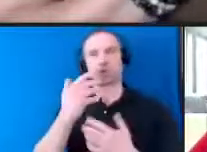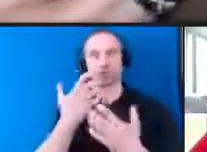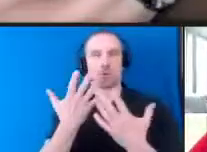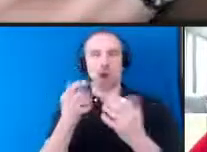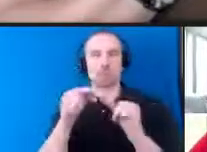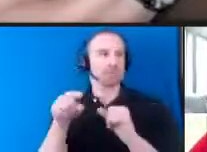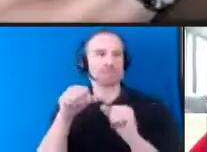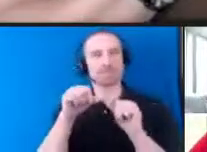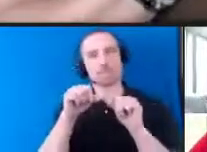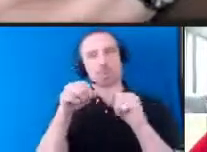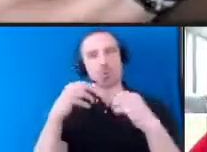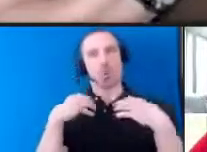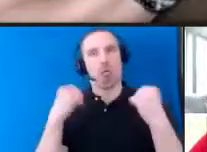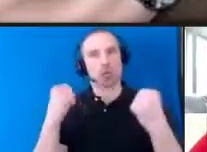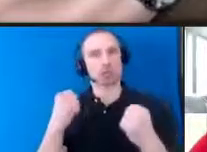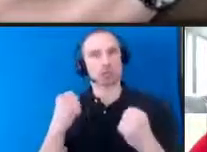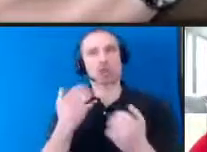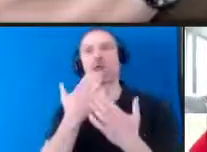you. Be well.